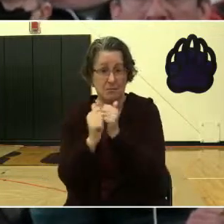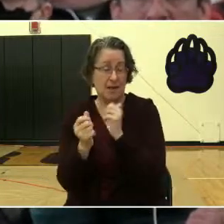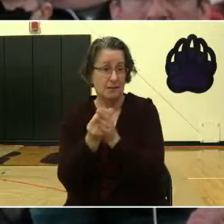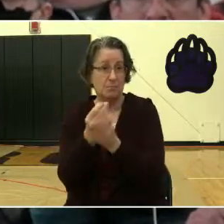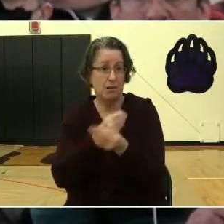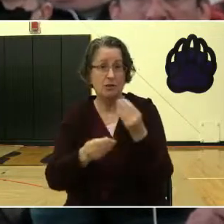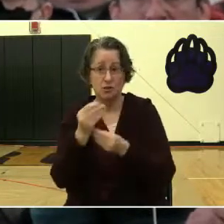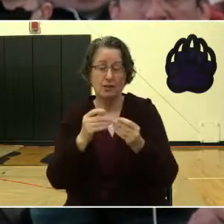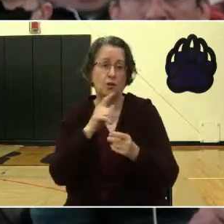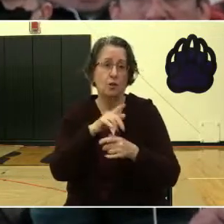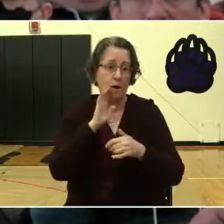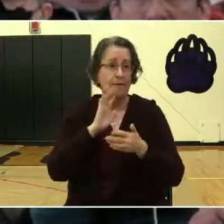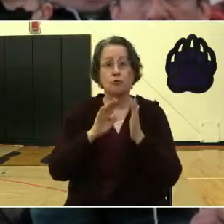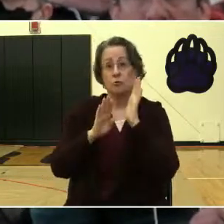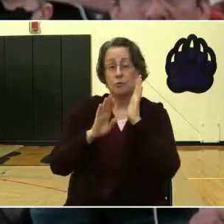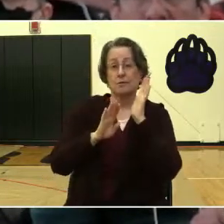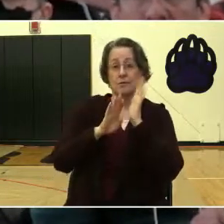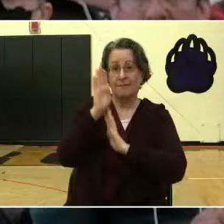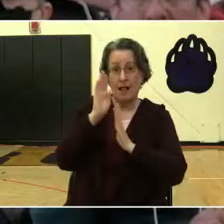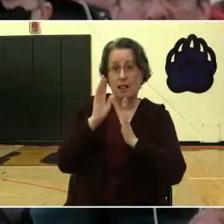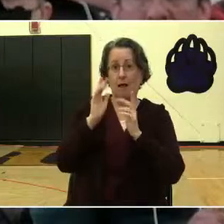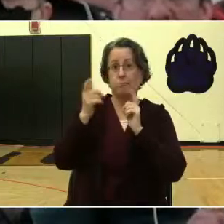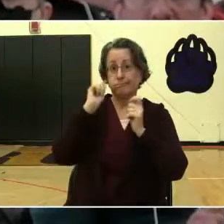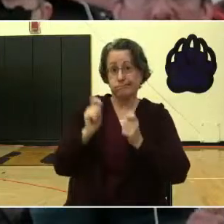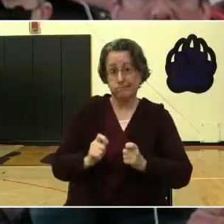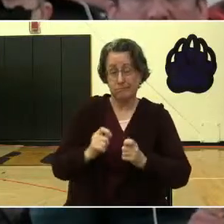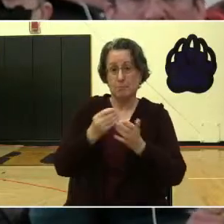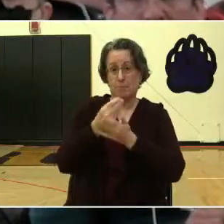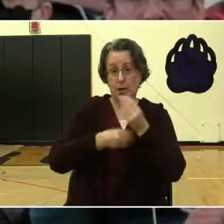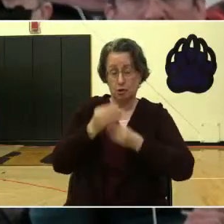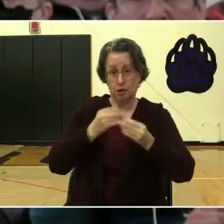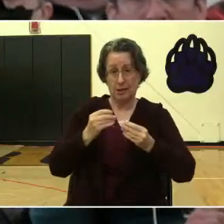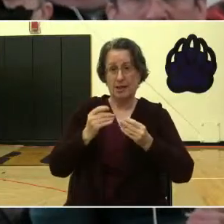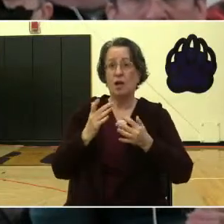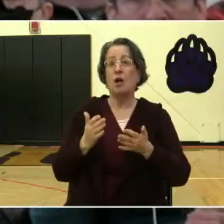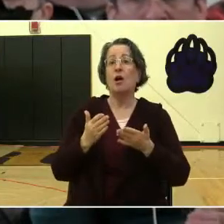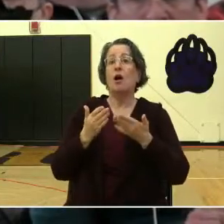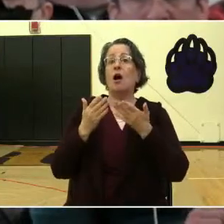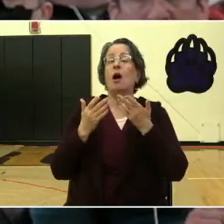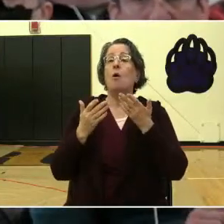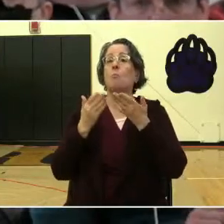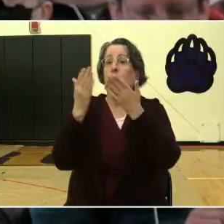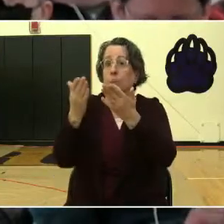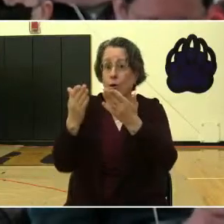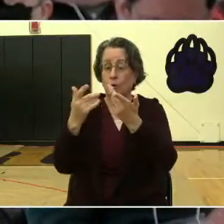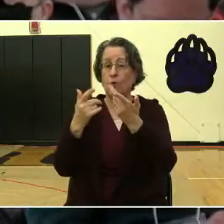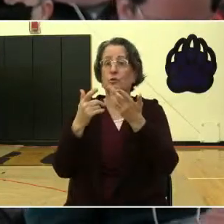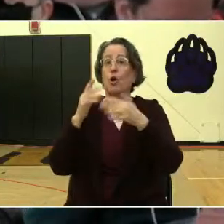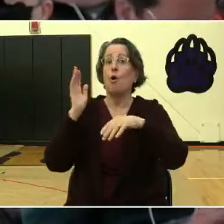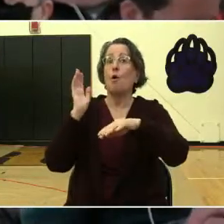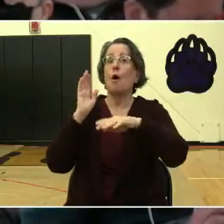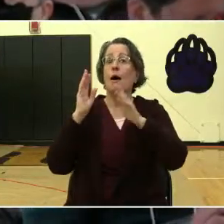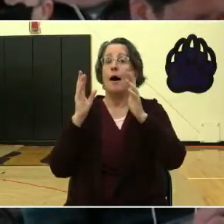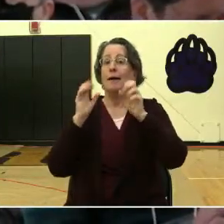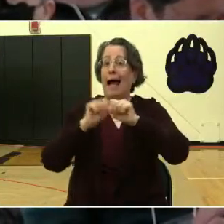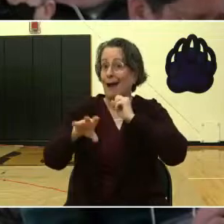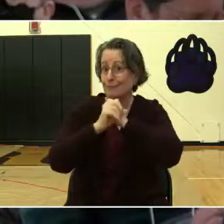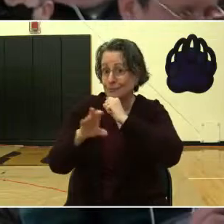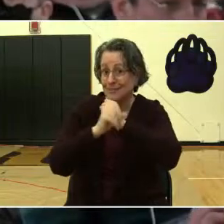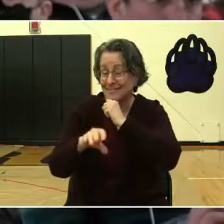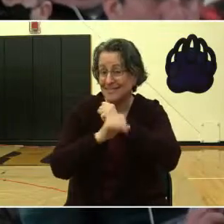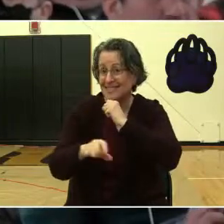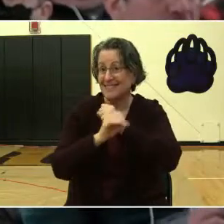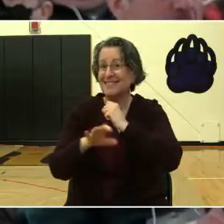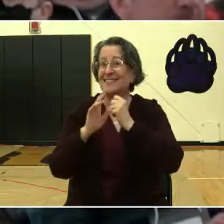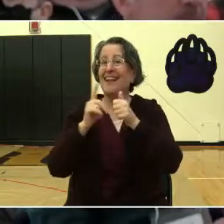then somehow we return to vote on a new version of the budget so that's going to push it out probably by like a couple months or several weeks